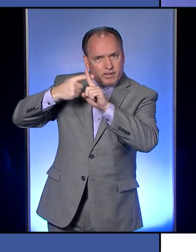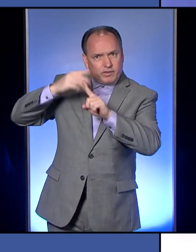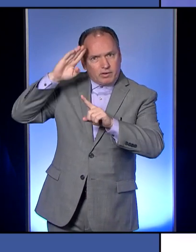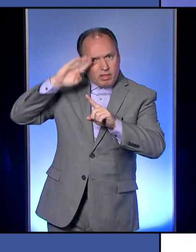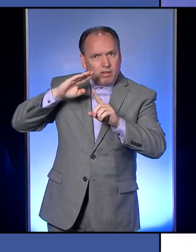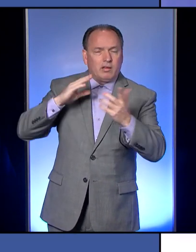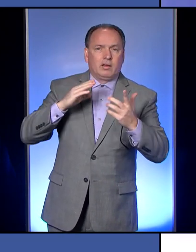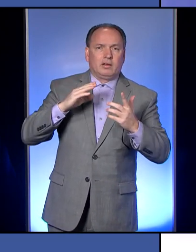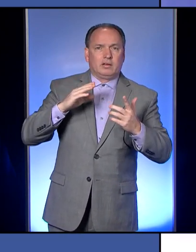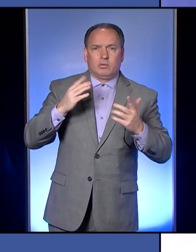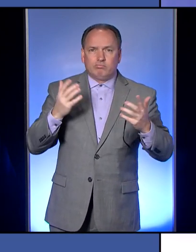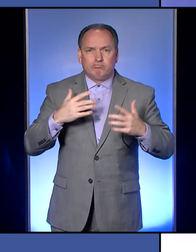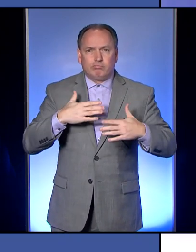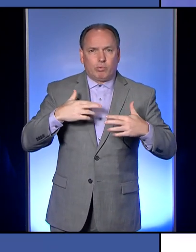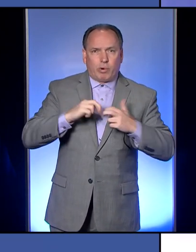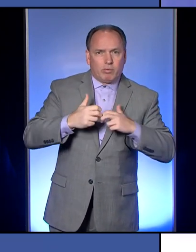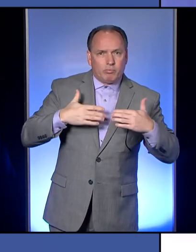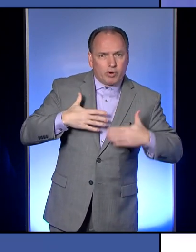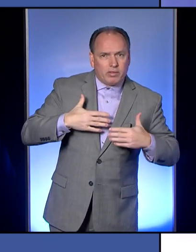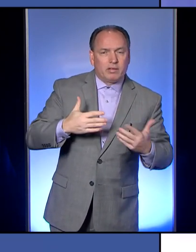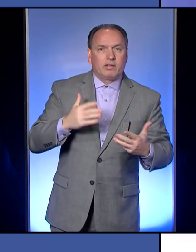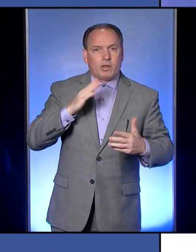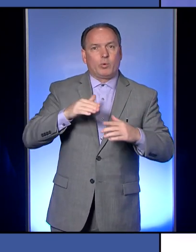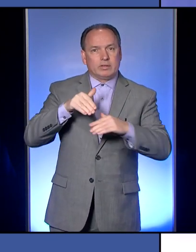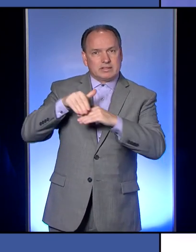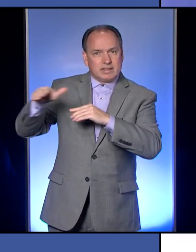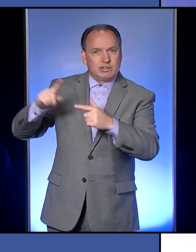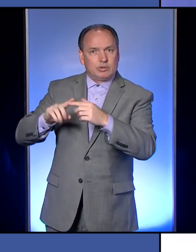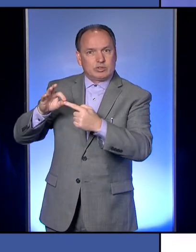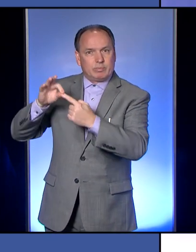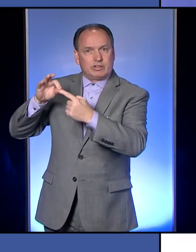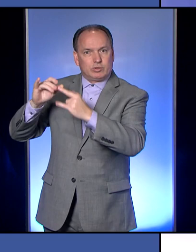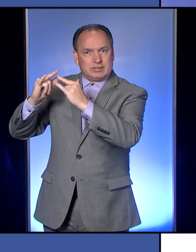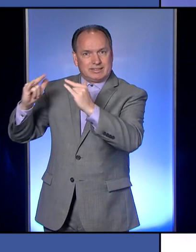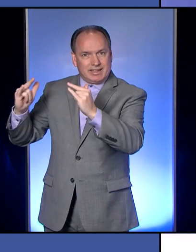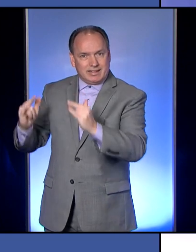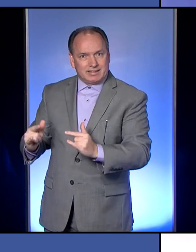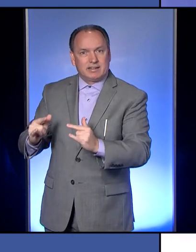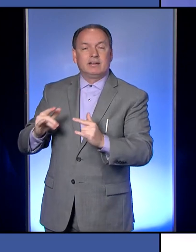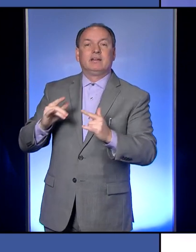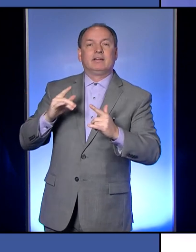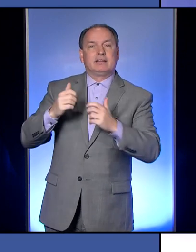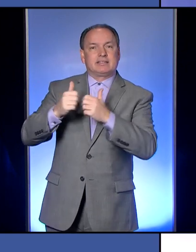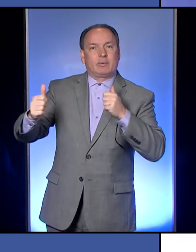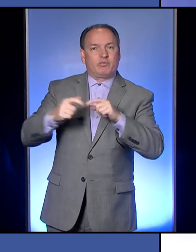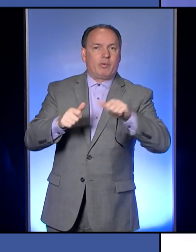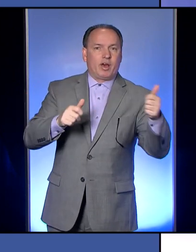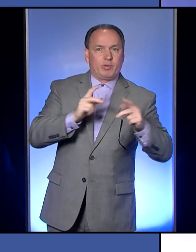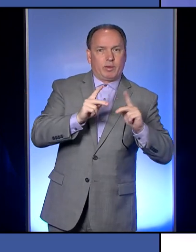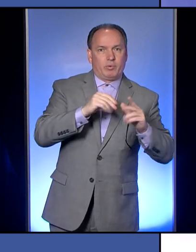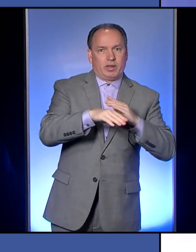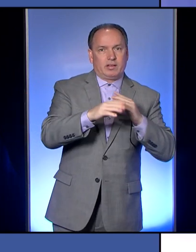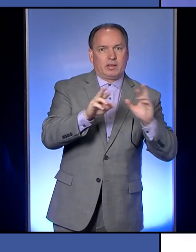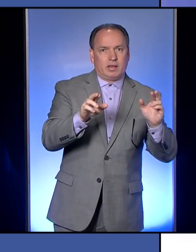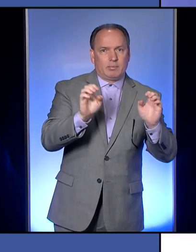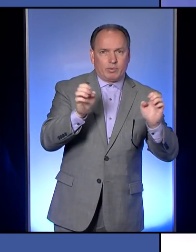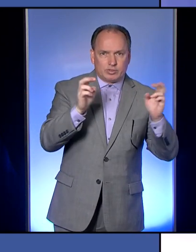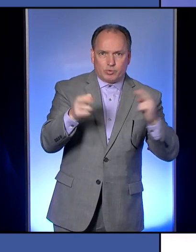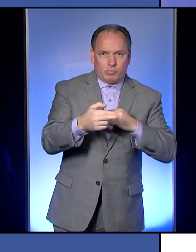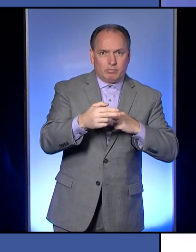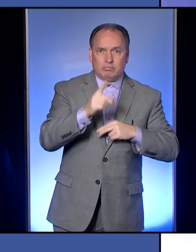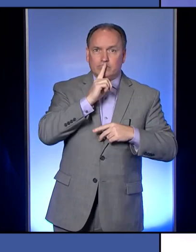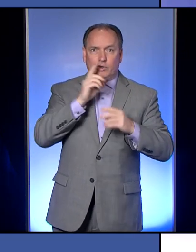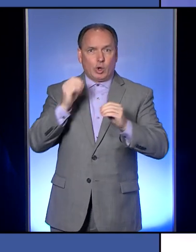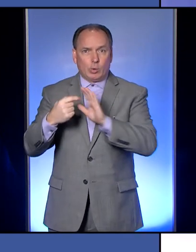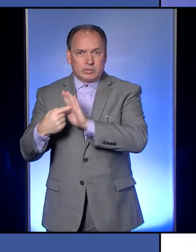to a tent where you're additionally triaged and placed into beds separate and away from the rest of the patients in the emergency department. And if you have none of those